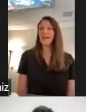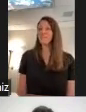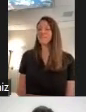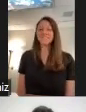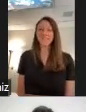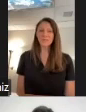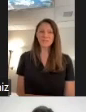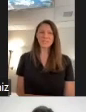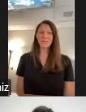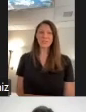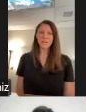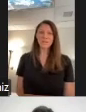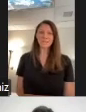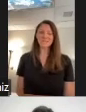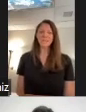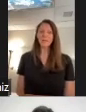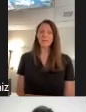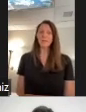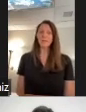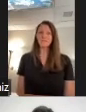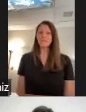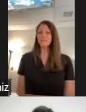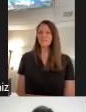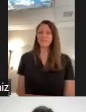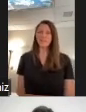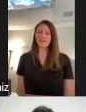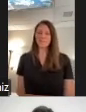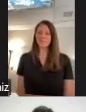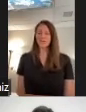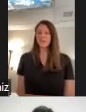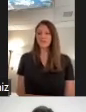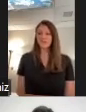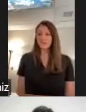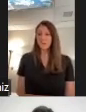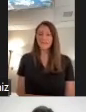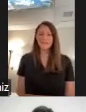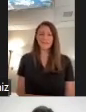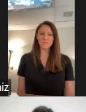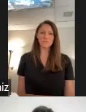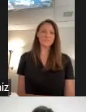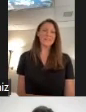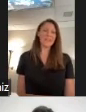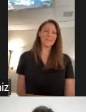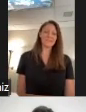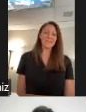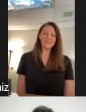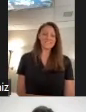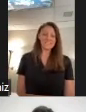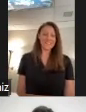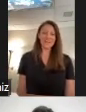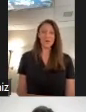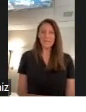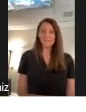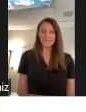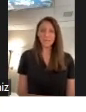by telling him you're going to go shopping and put all of the little, put all the fruits on one end of the pool. And on the other end,